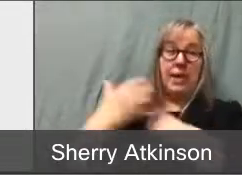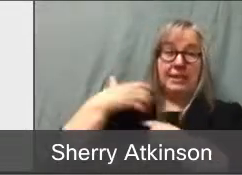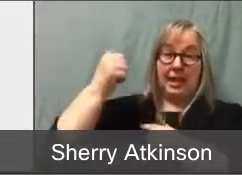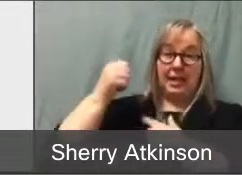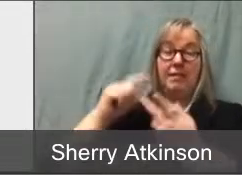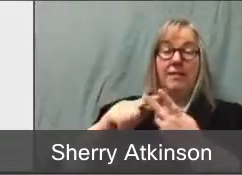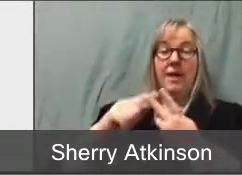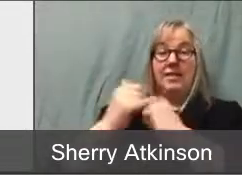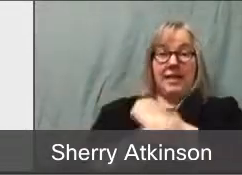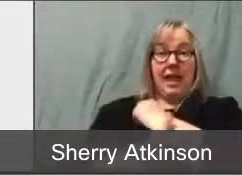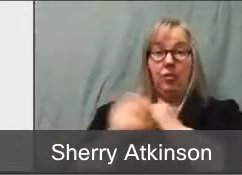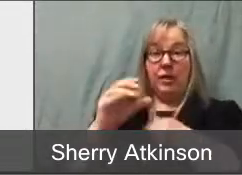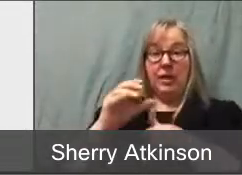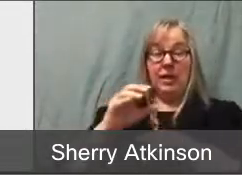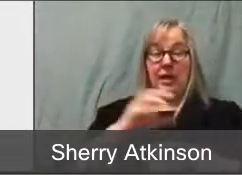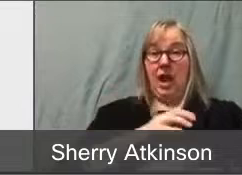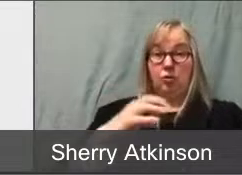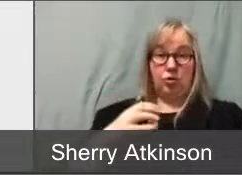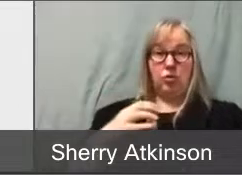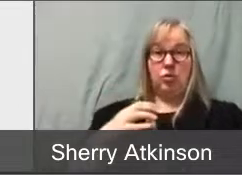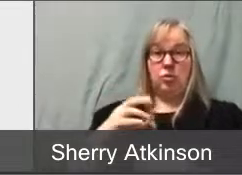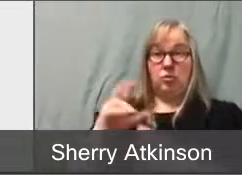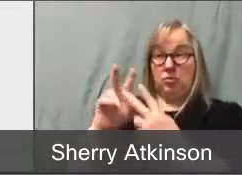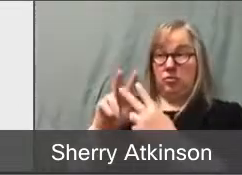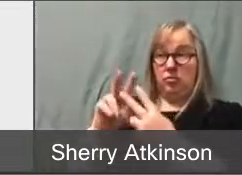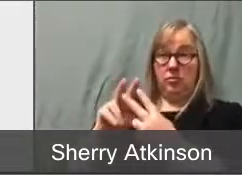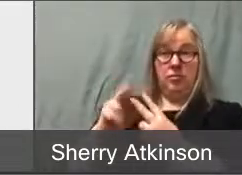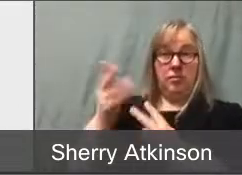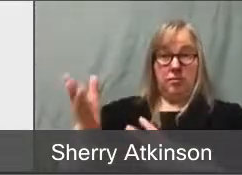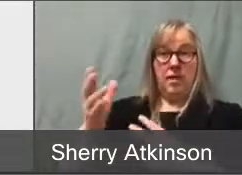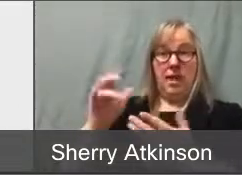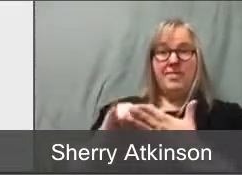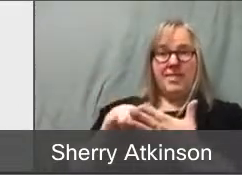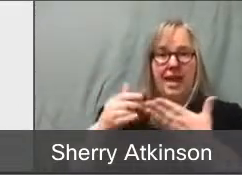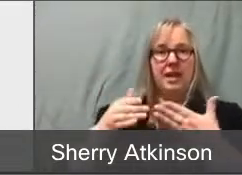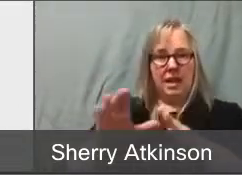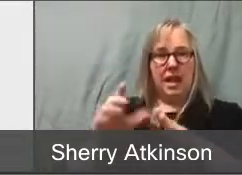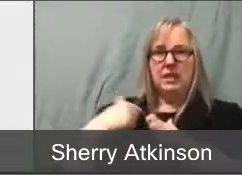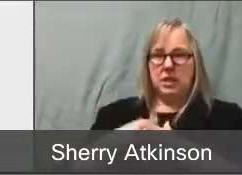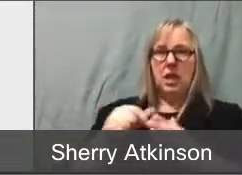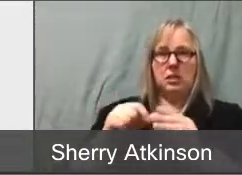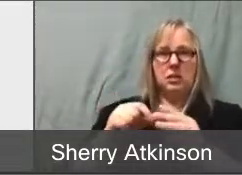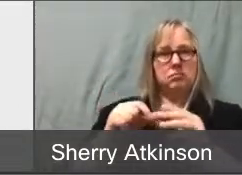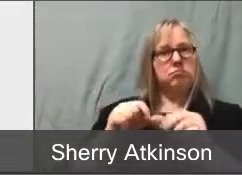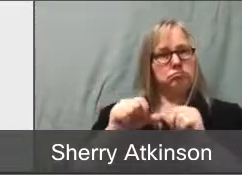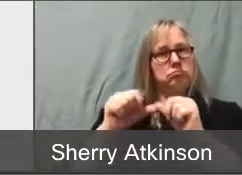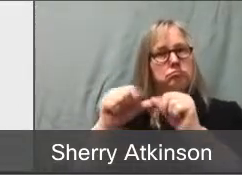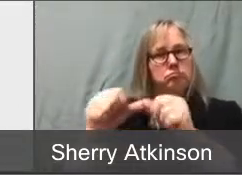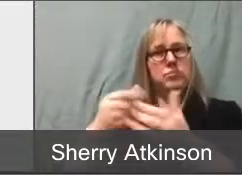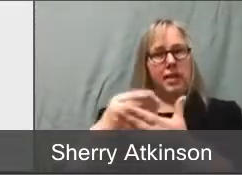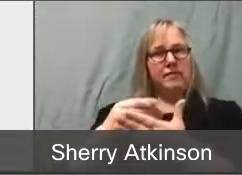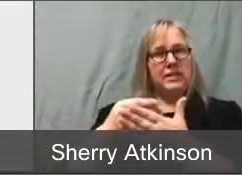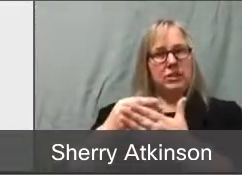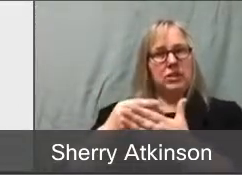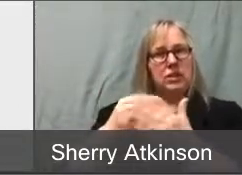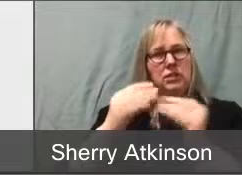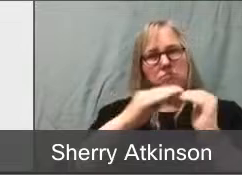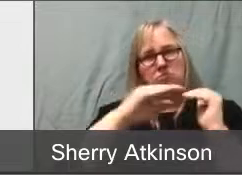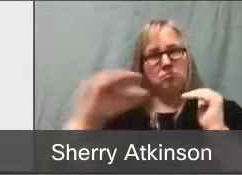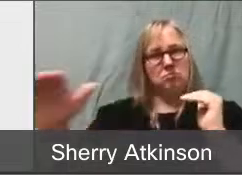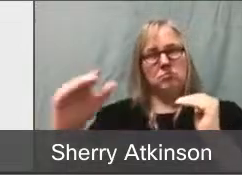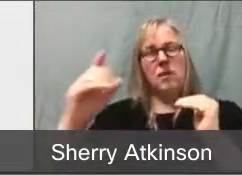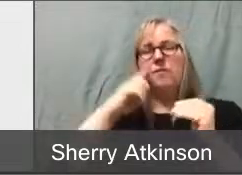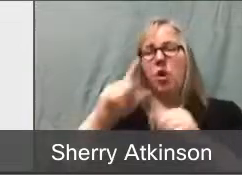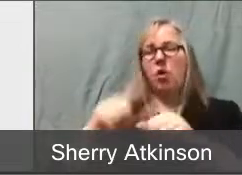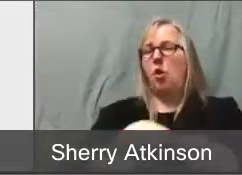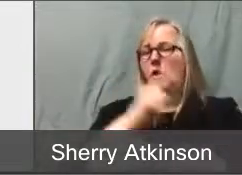council, that allows us to be fiscally sustainable over the long haul. So I